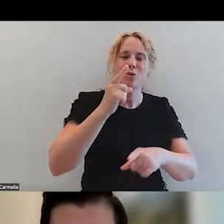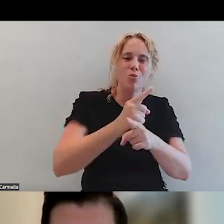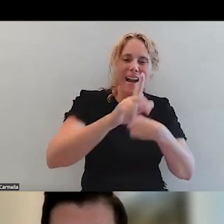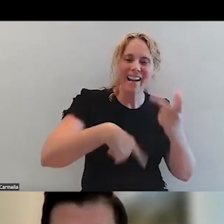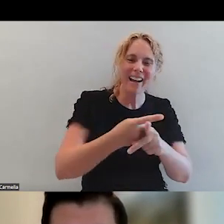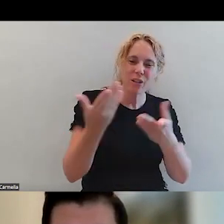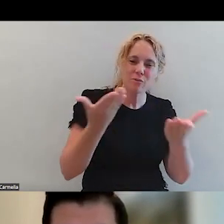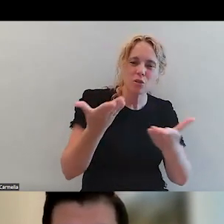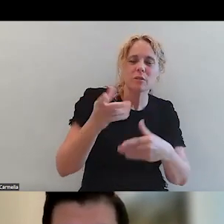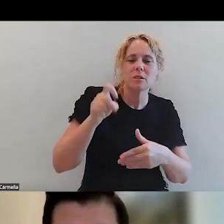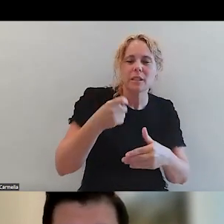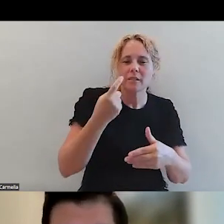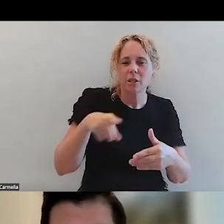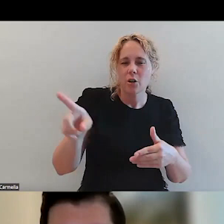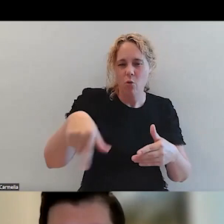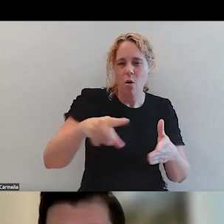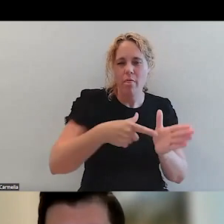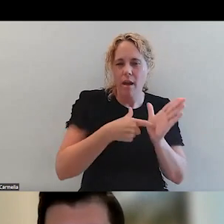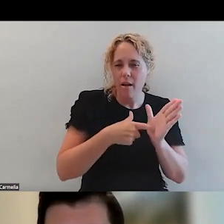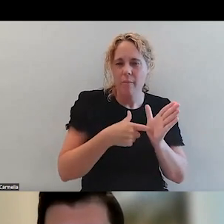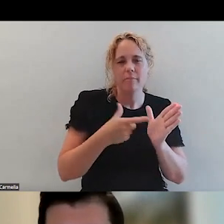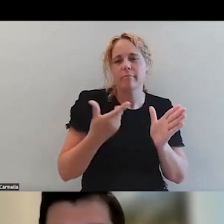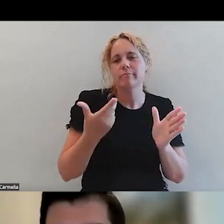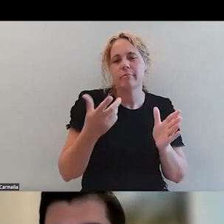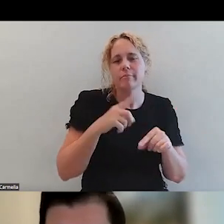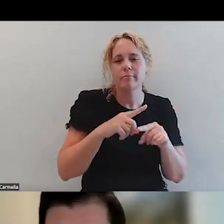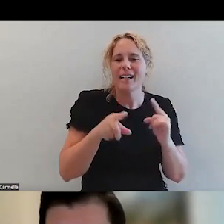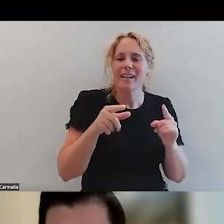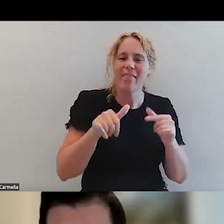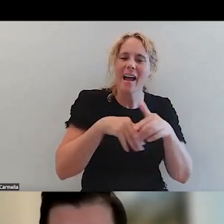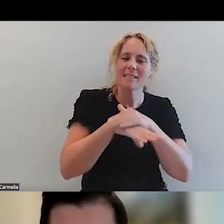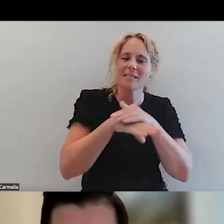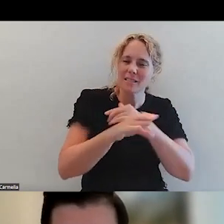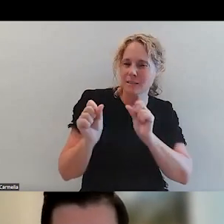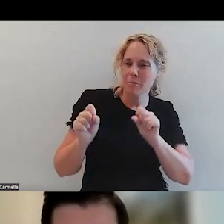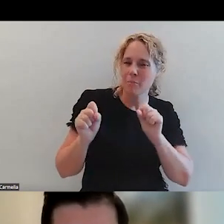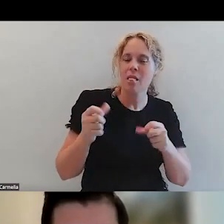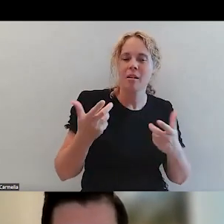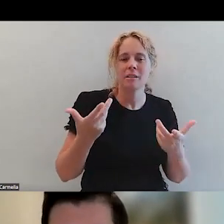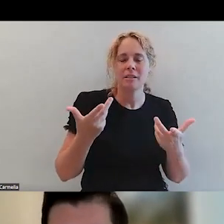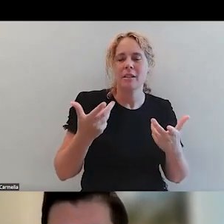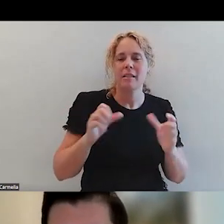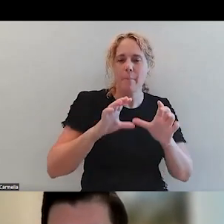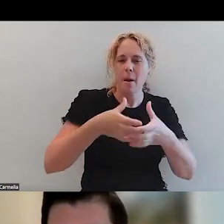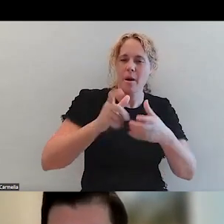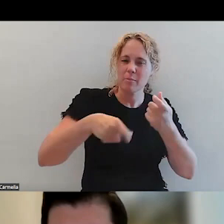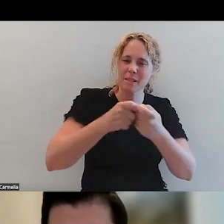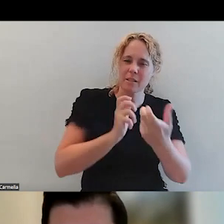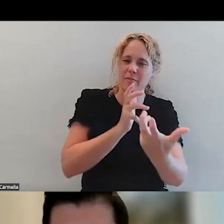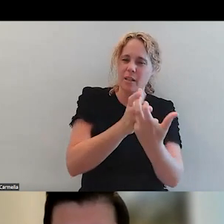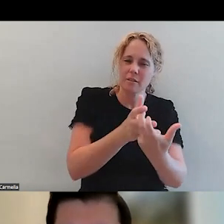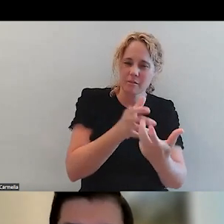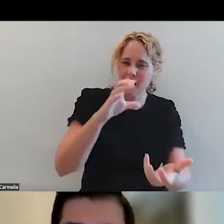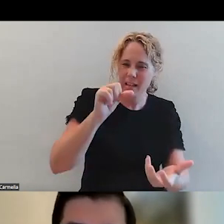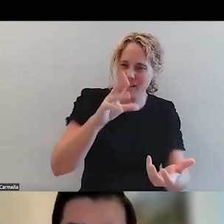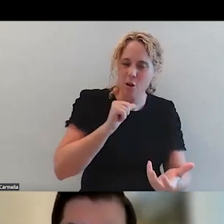services necessary for them, or just didn't that accessibility, that kind of population specific care wasn't